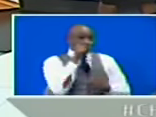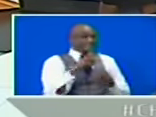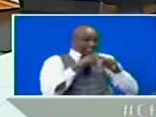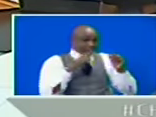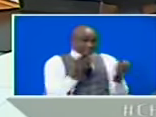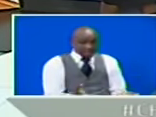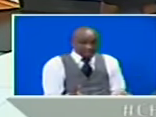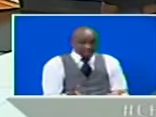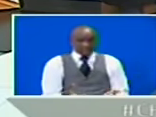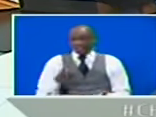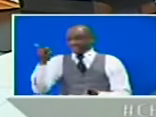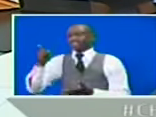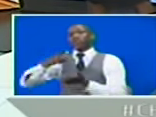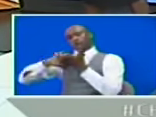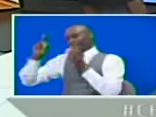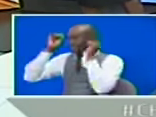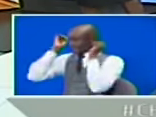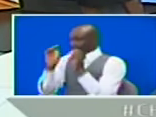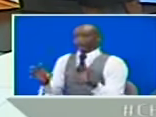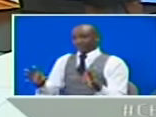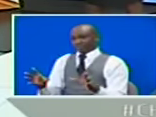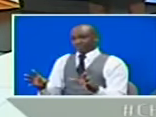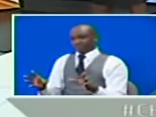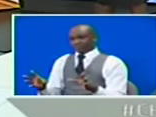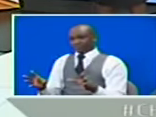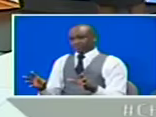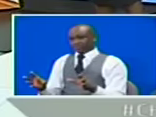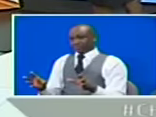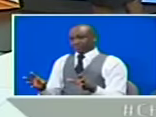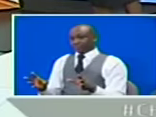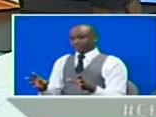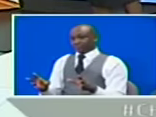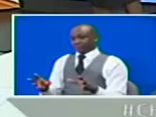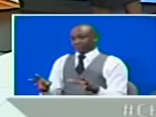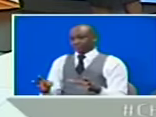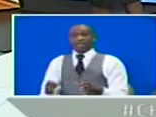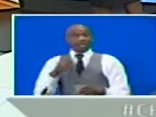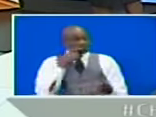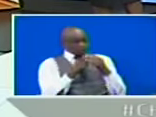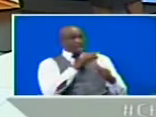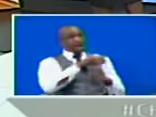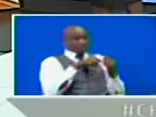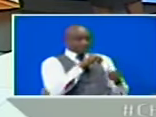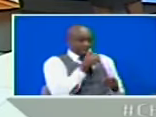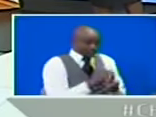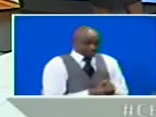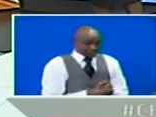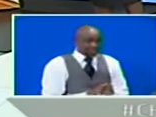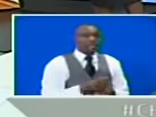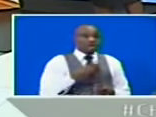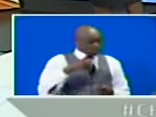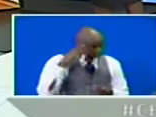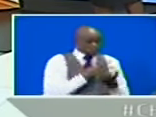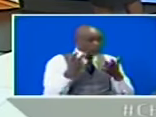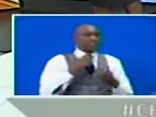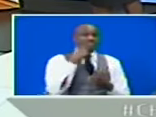is incorrect. Thank you. Yes. All right. So I want to talk about something else. And remember, was it 2 or 3 weeks ago we told people about